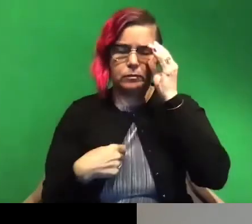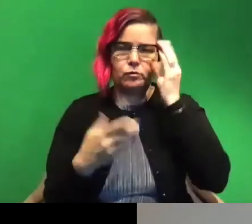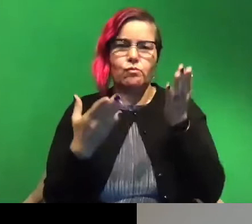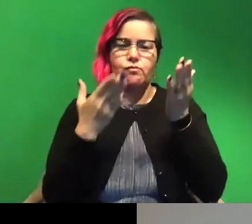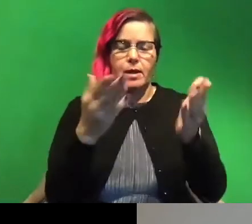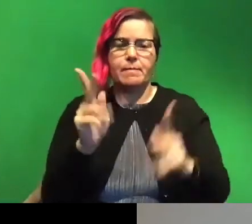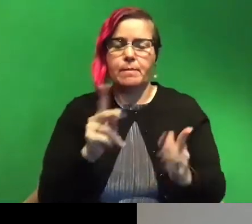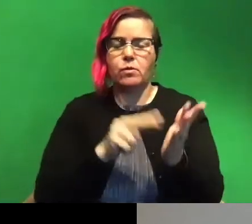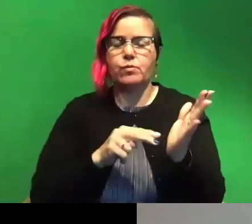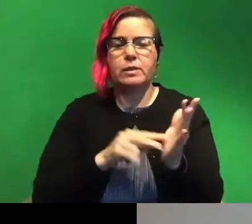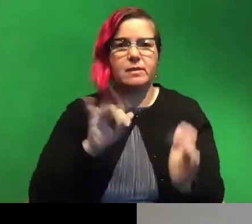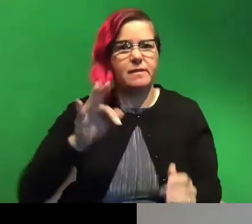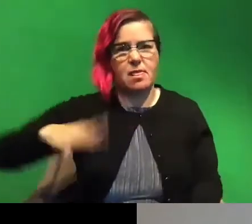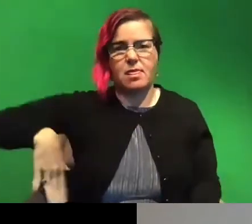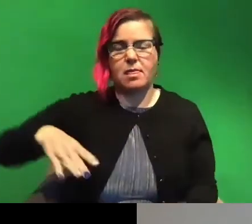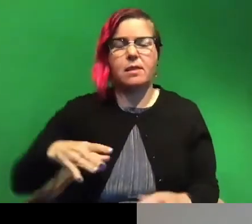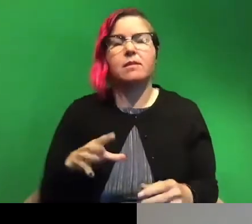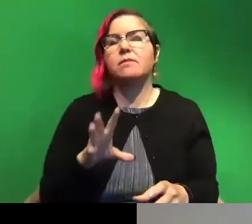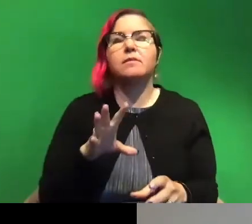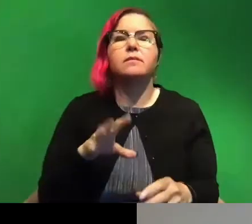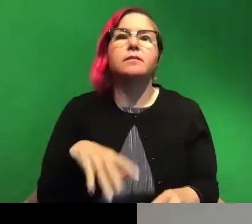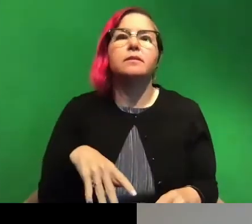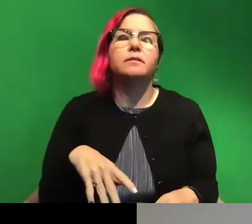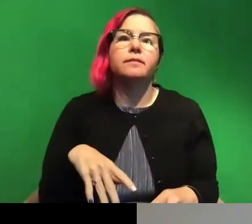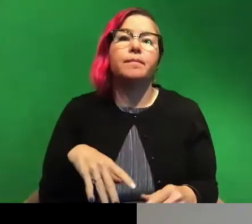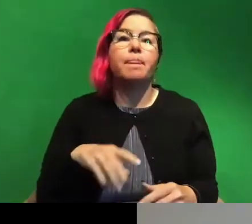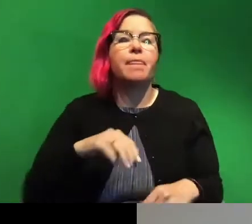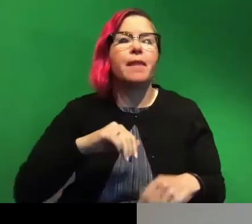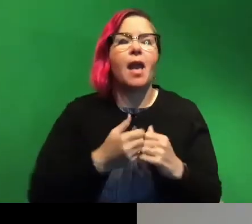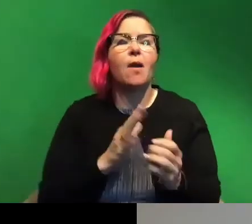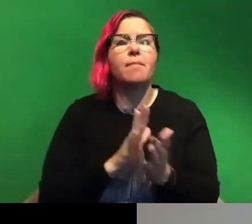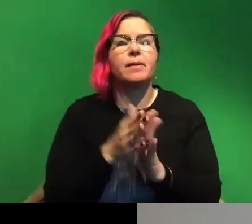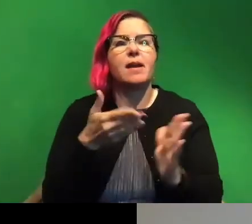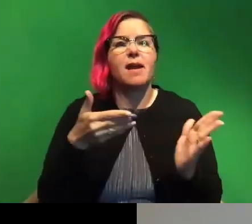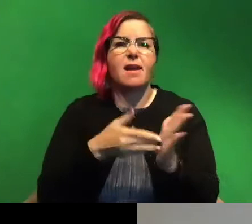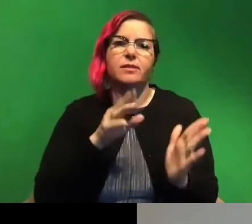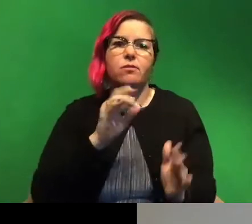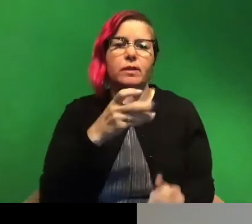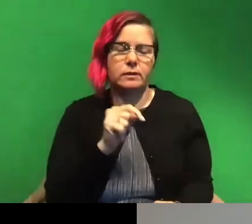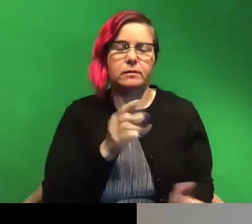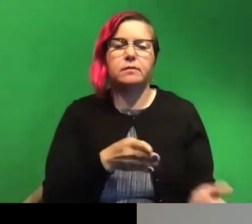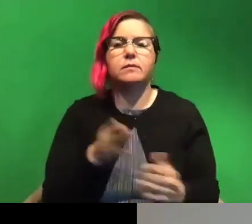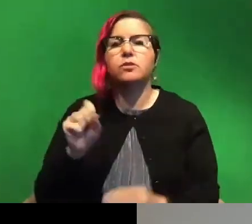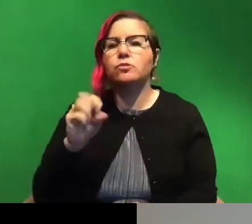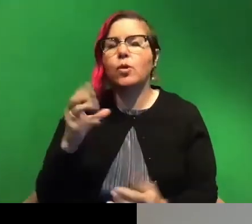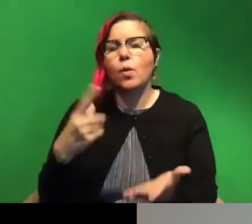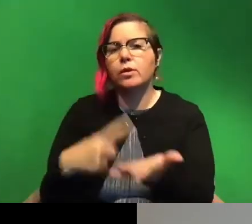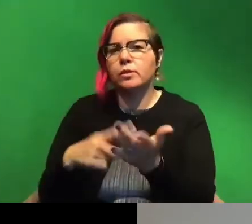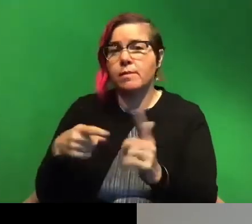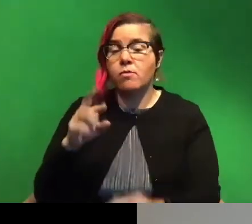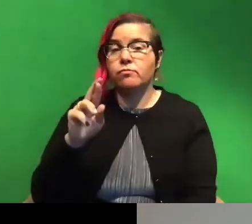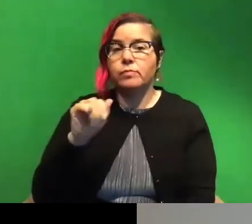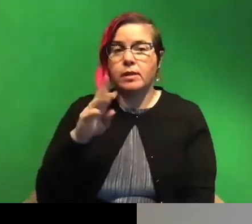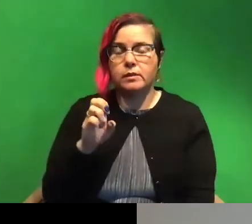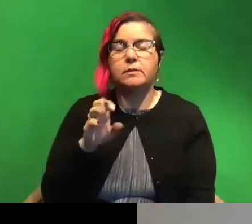people read if they haven't been really engaged in this stuff before. One is How to Be Anti-Racist. The other one is So You Want to Talk About Race. But we know